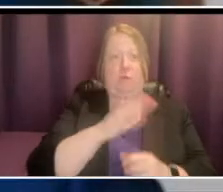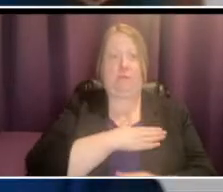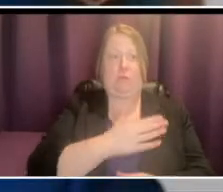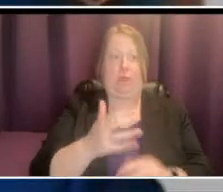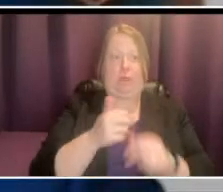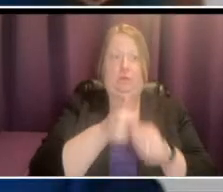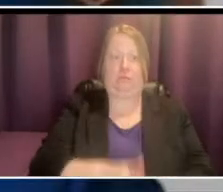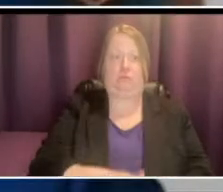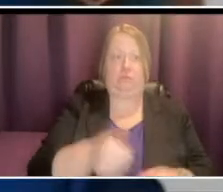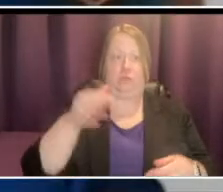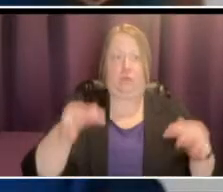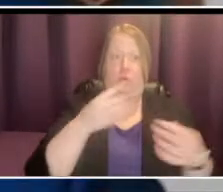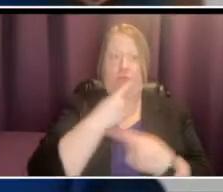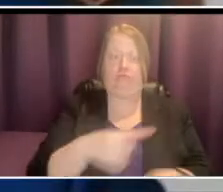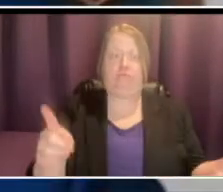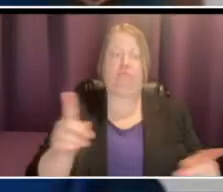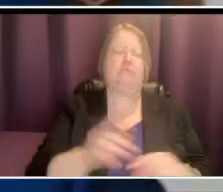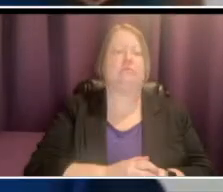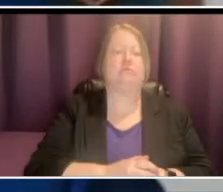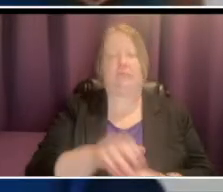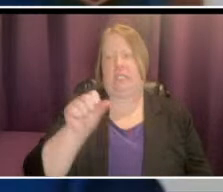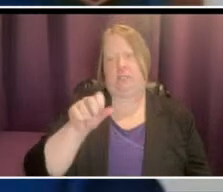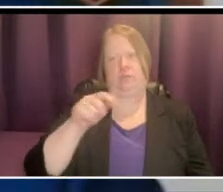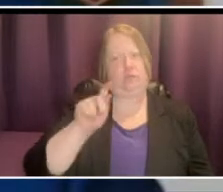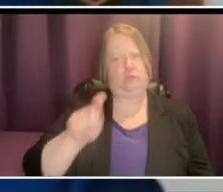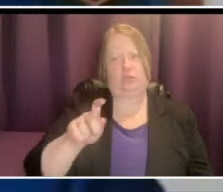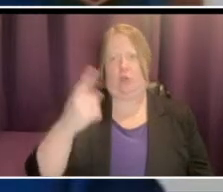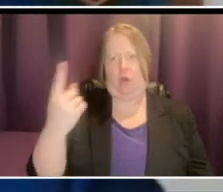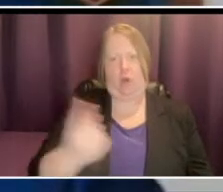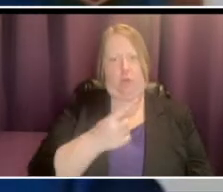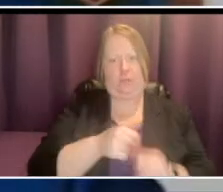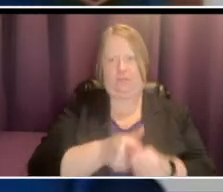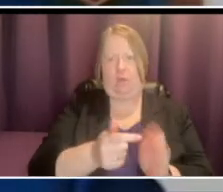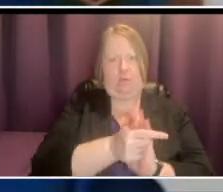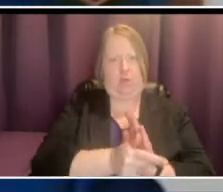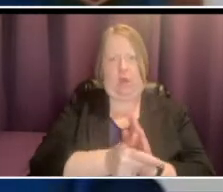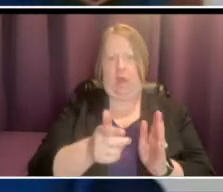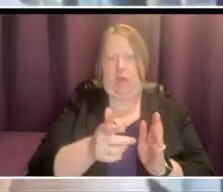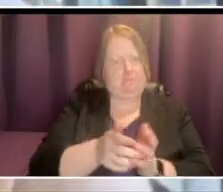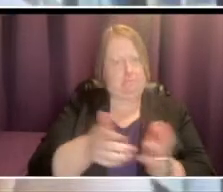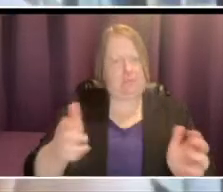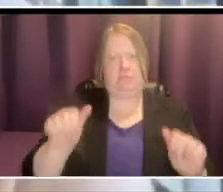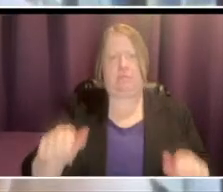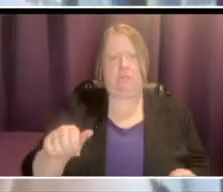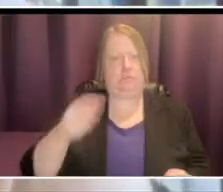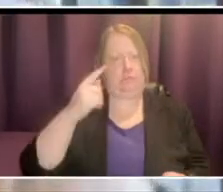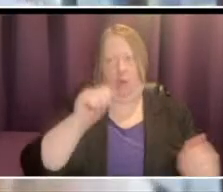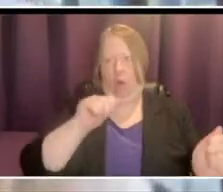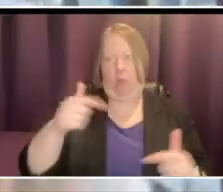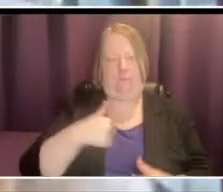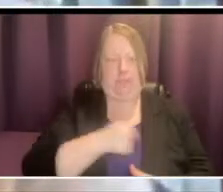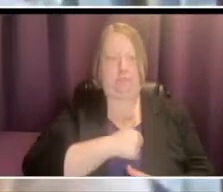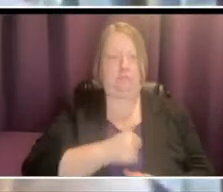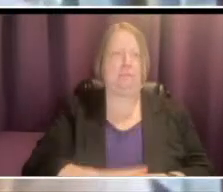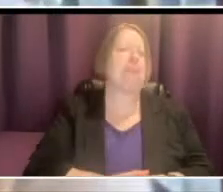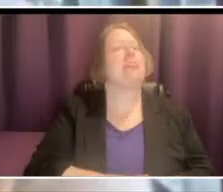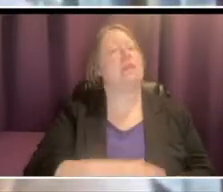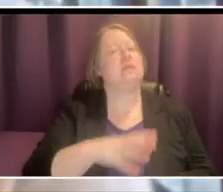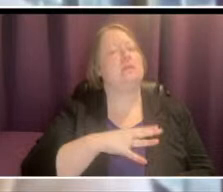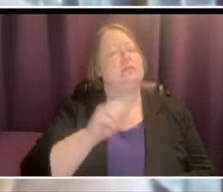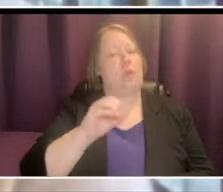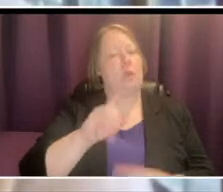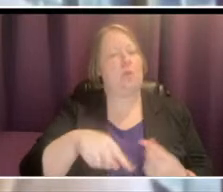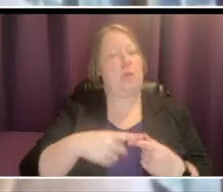law at all times to the best of our ability, every one of us. So once the courts had ruled and the Electoral College had